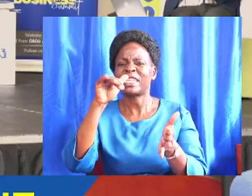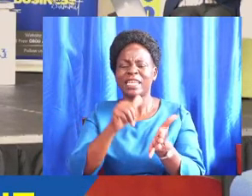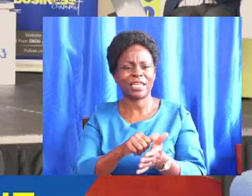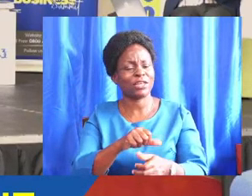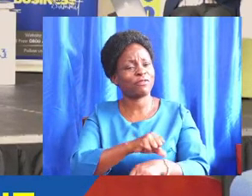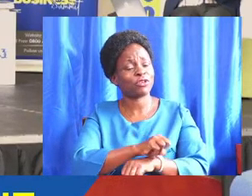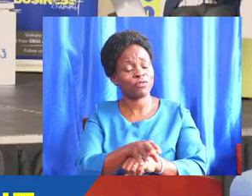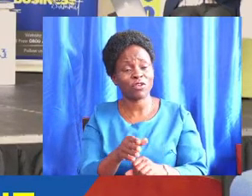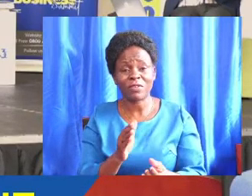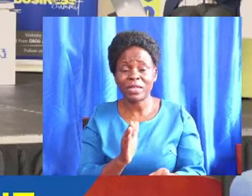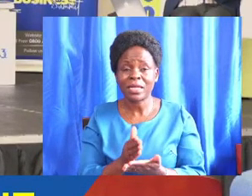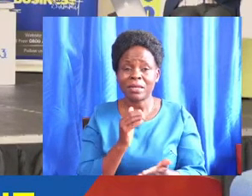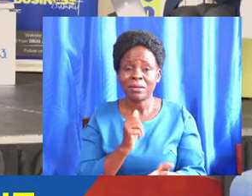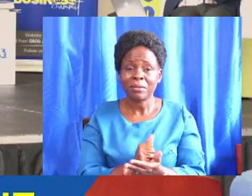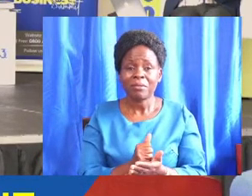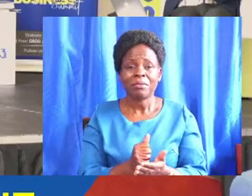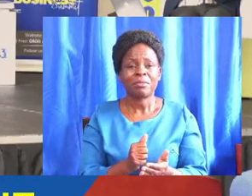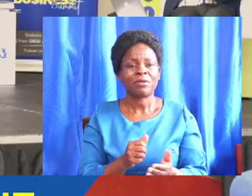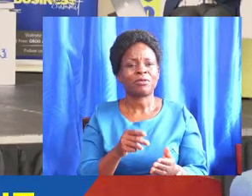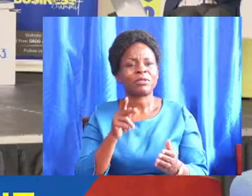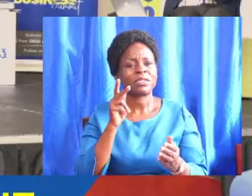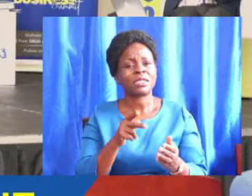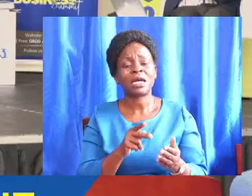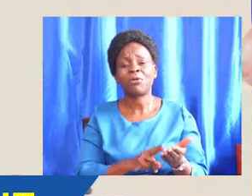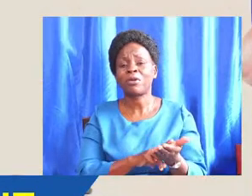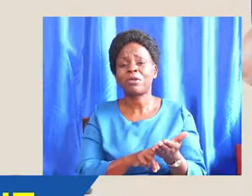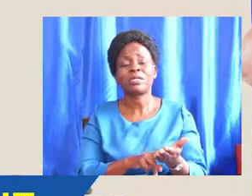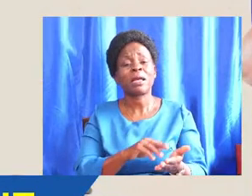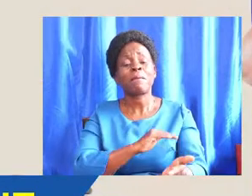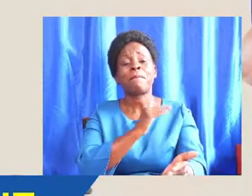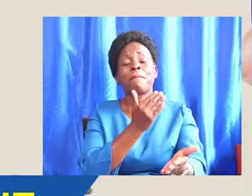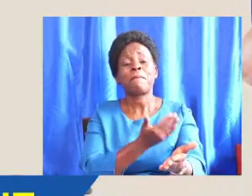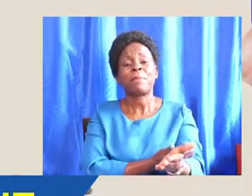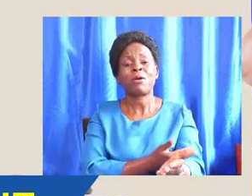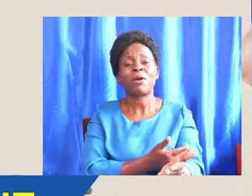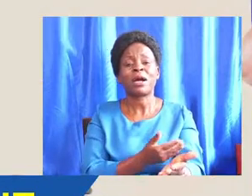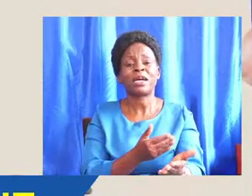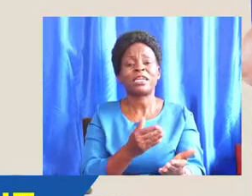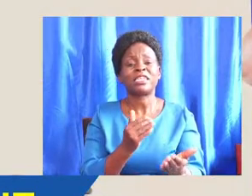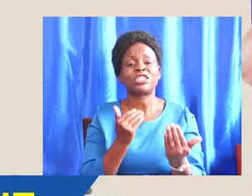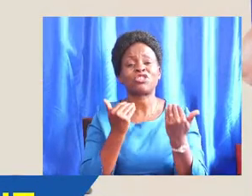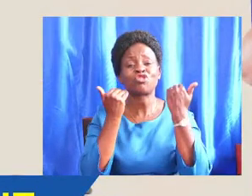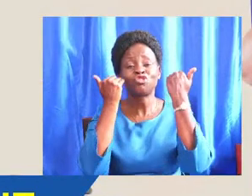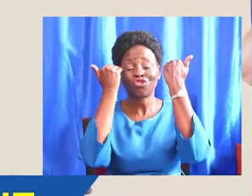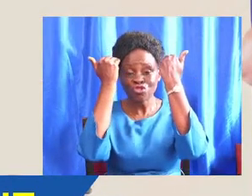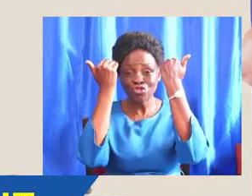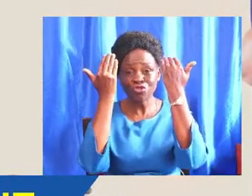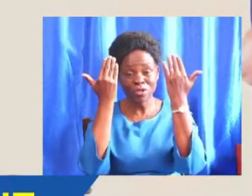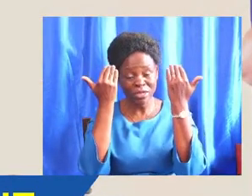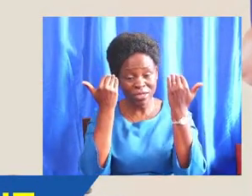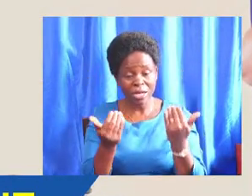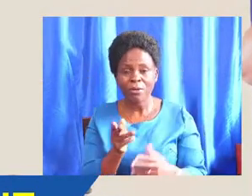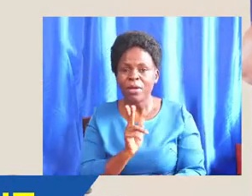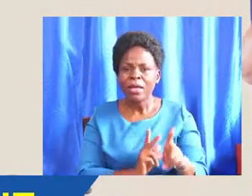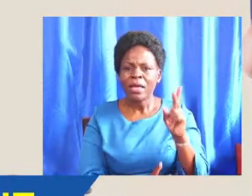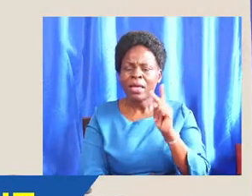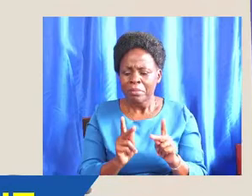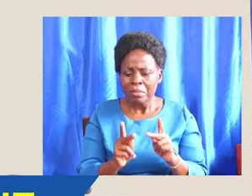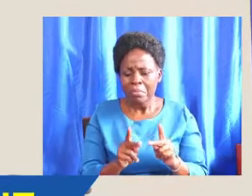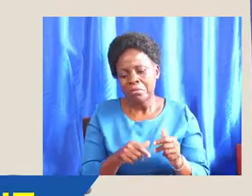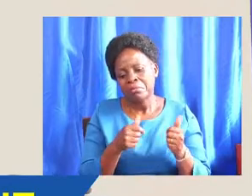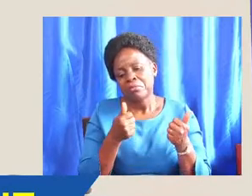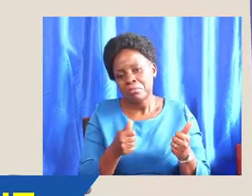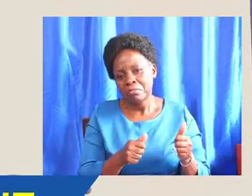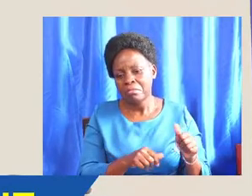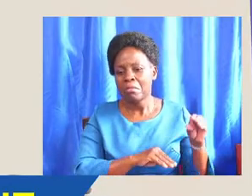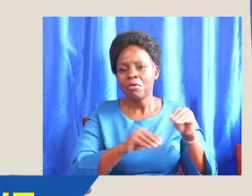Yes. Because the consumption power is stressed at the moment, and so people are opting for